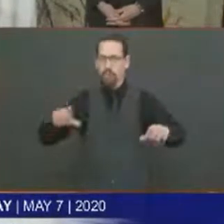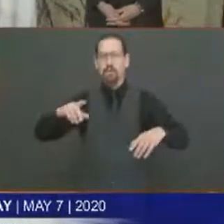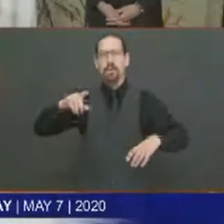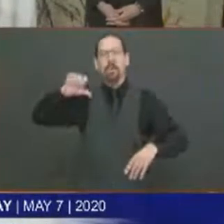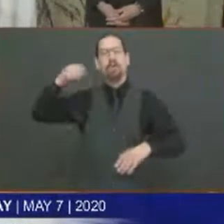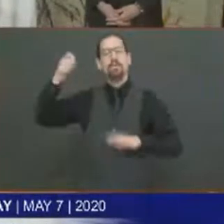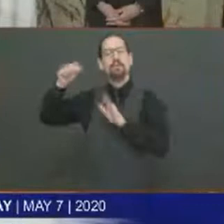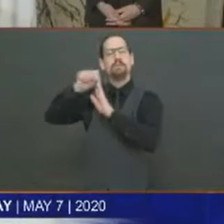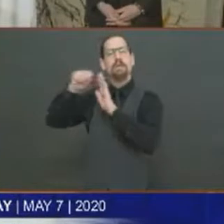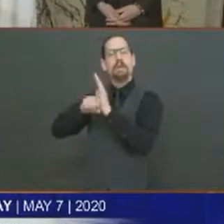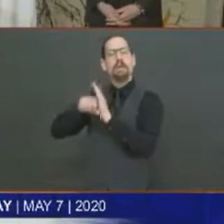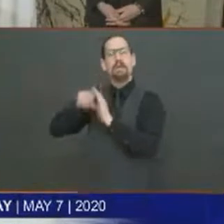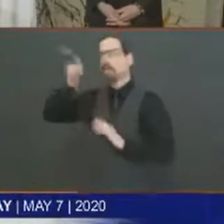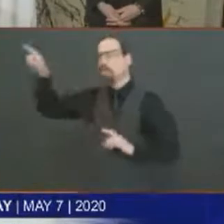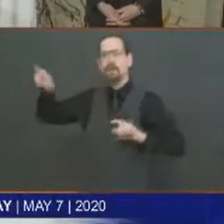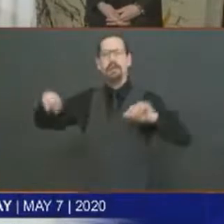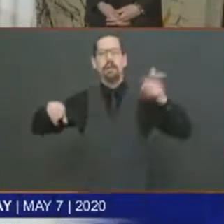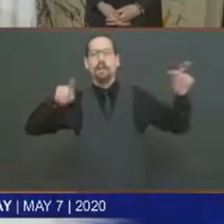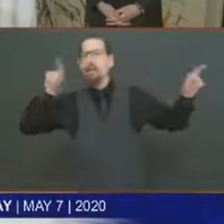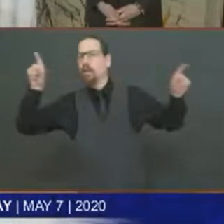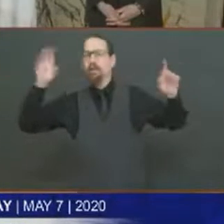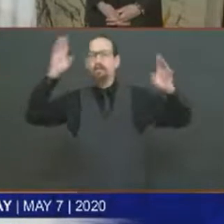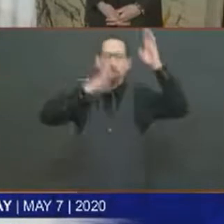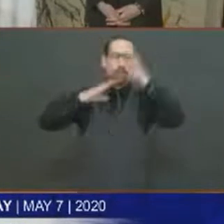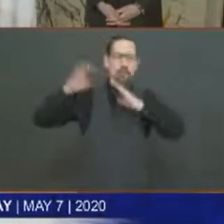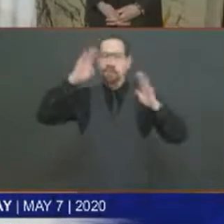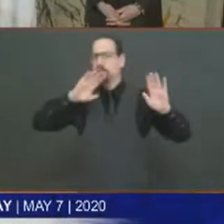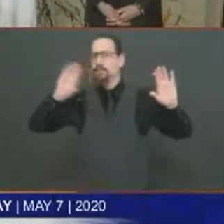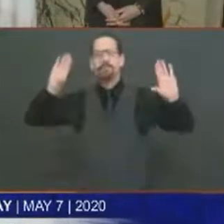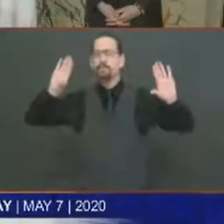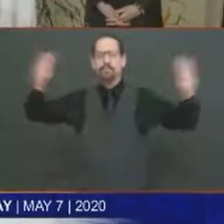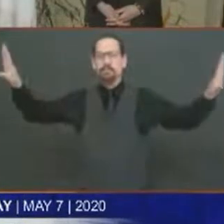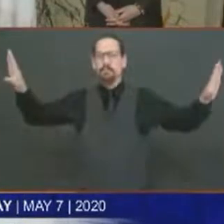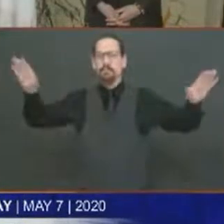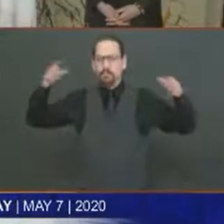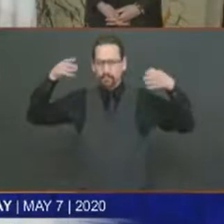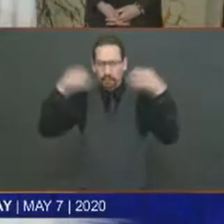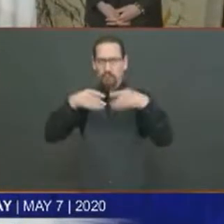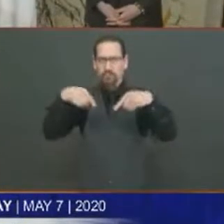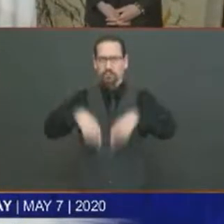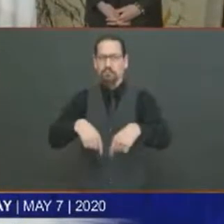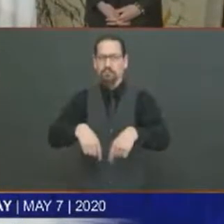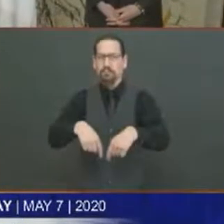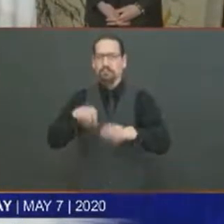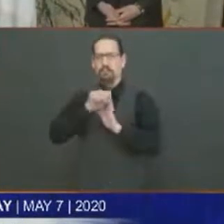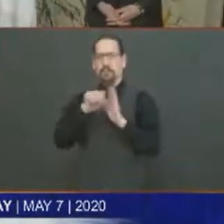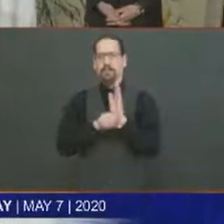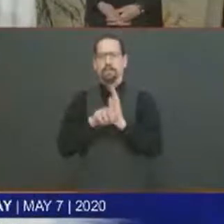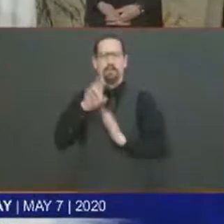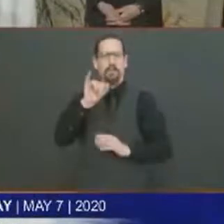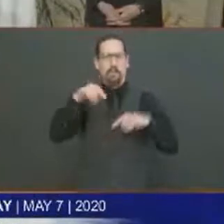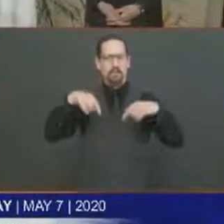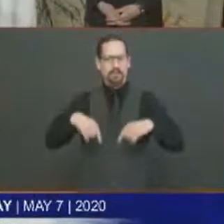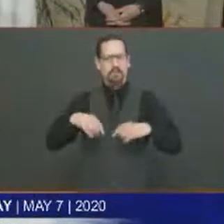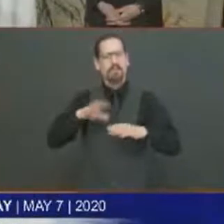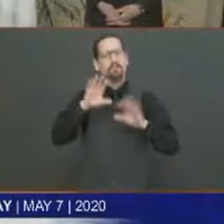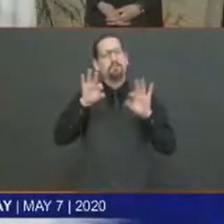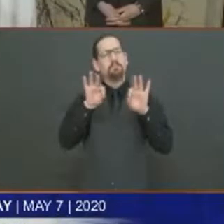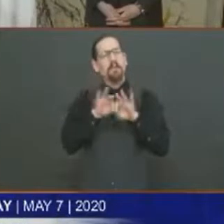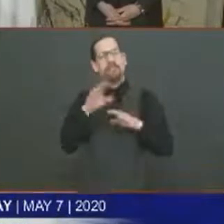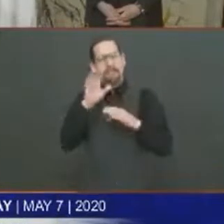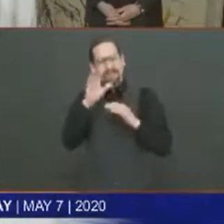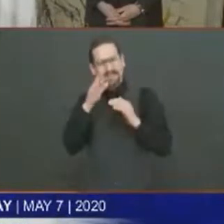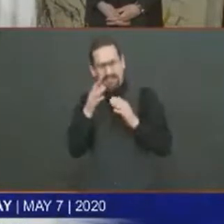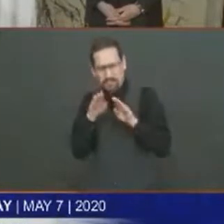work. And so in order to do that, we're going to keep social gatherings to a minimum, and we're going to let folks get back to